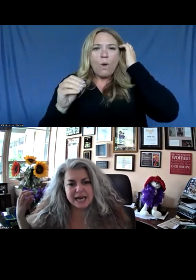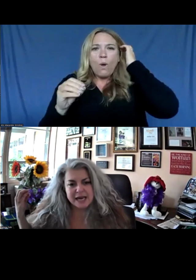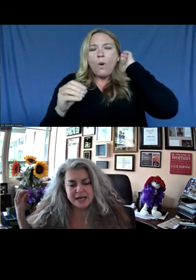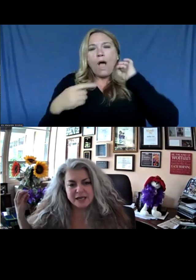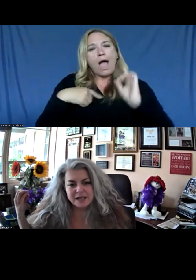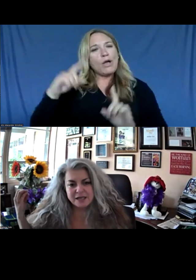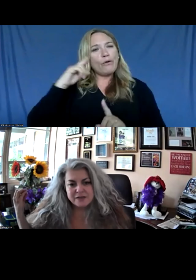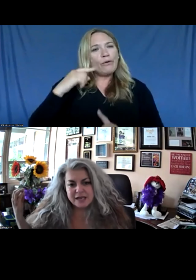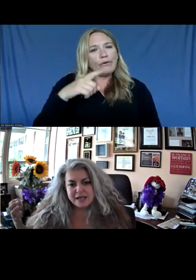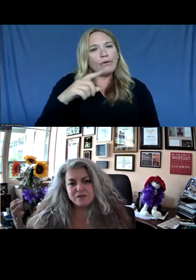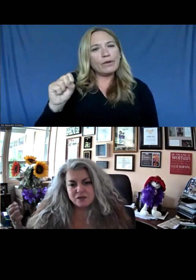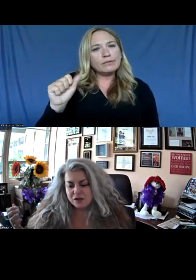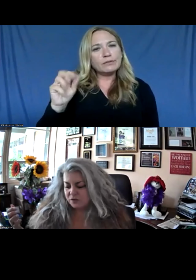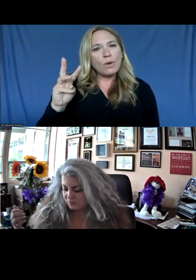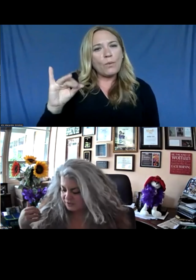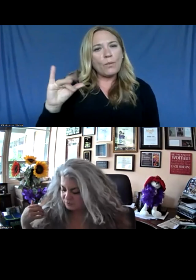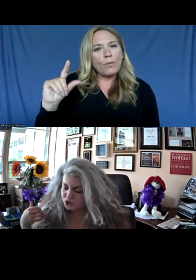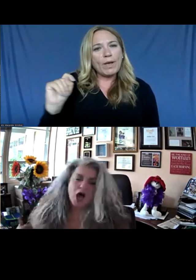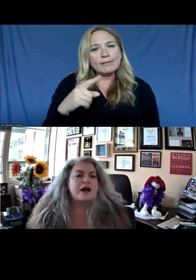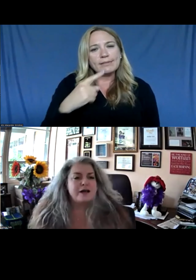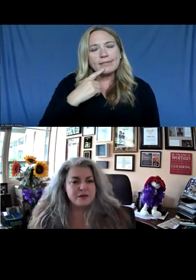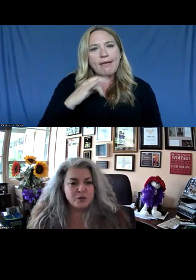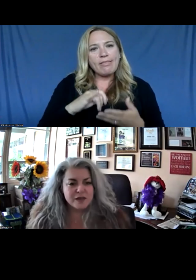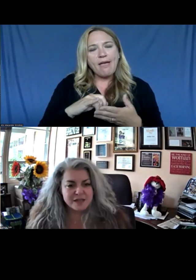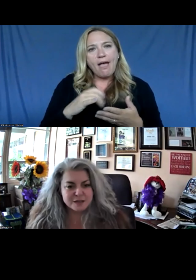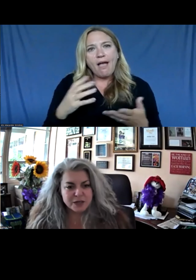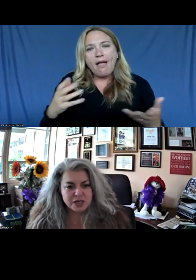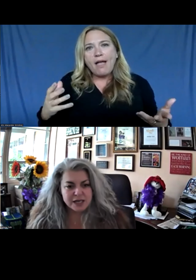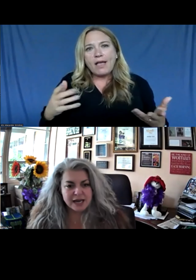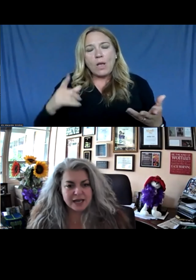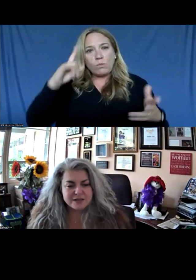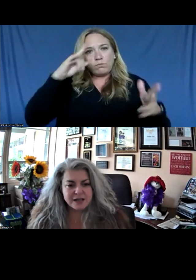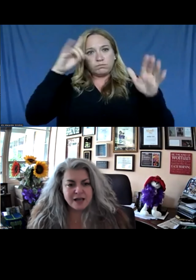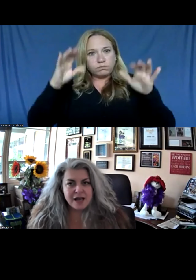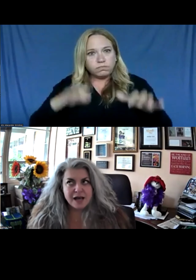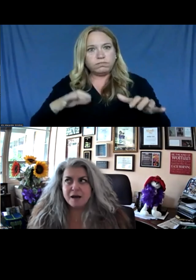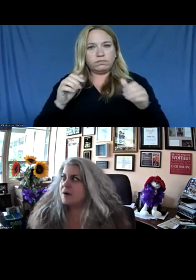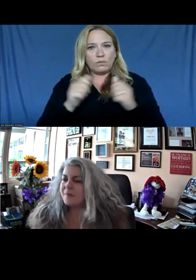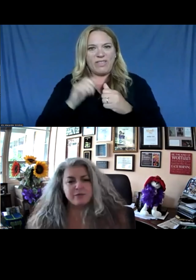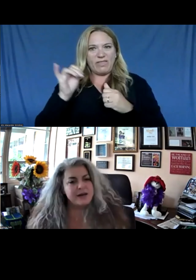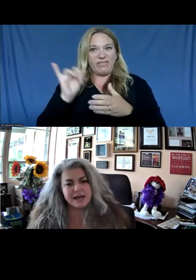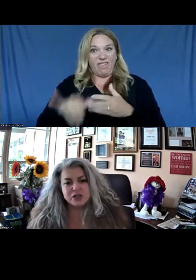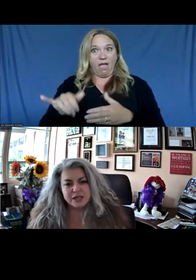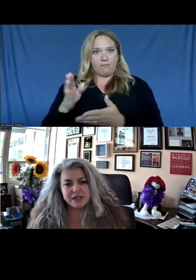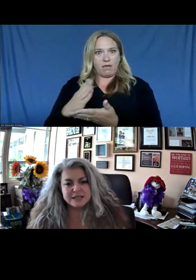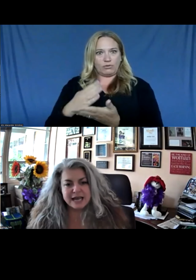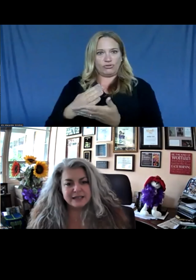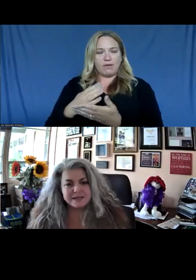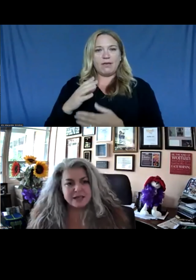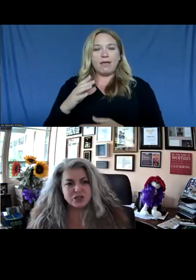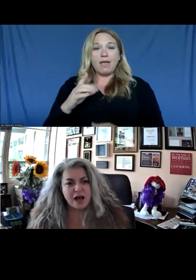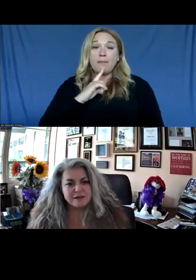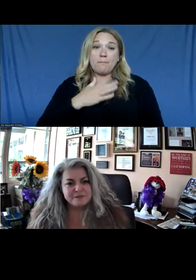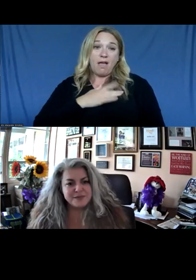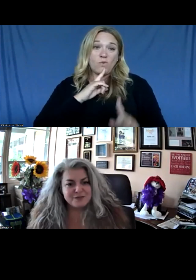Sawait saying that, there was some shock with this budget. And my reaction, sadly,